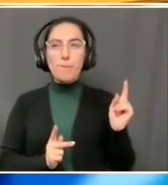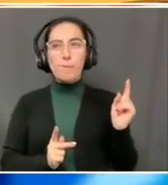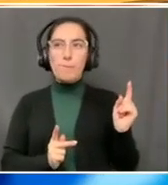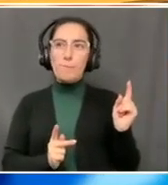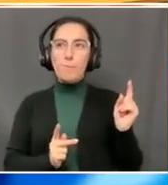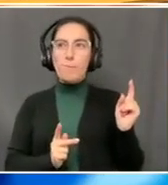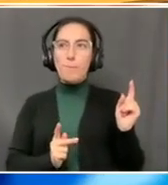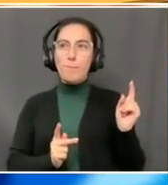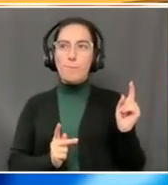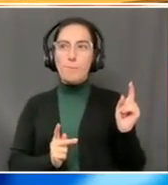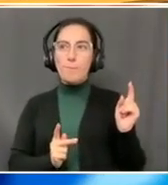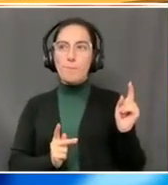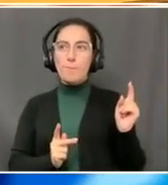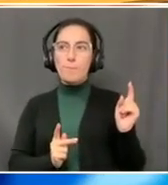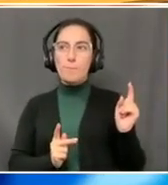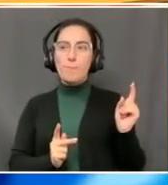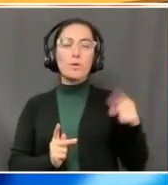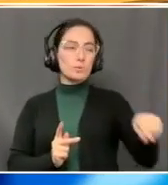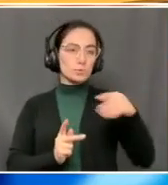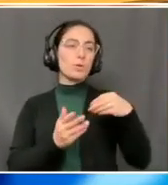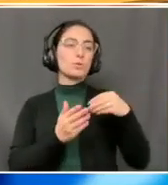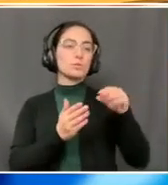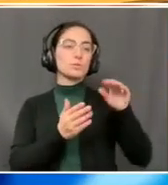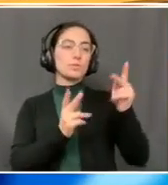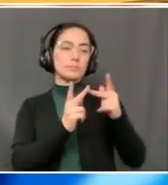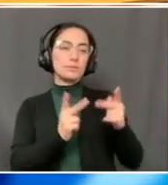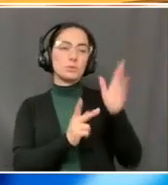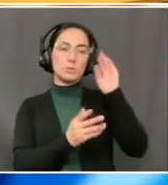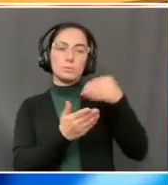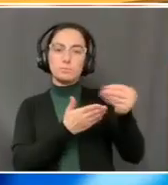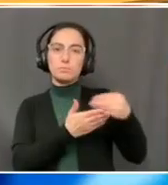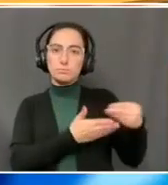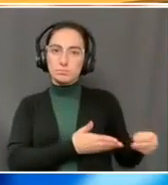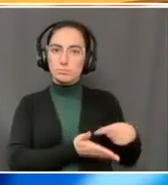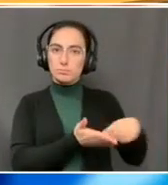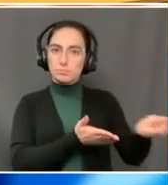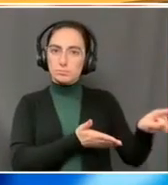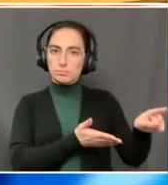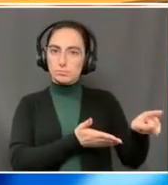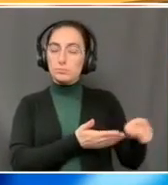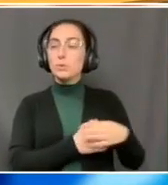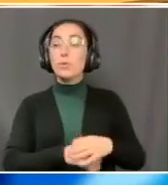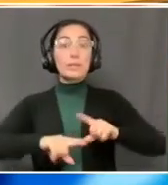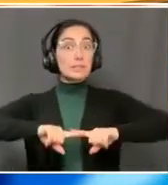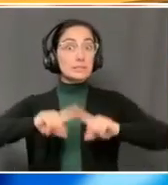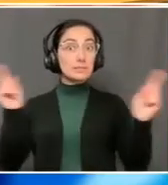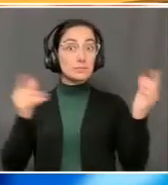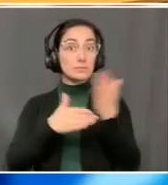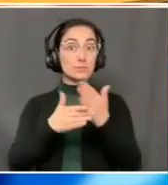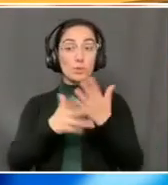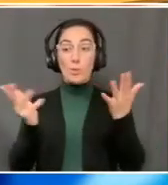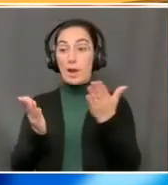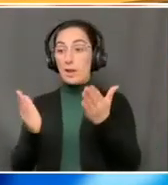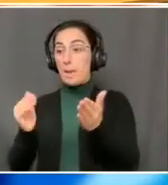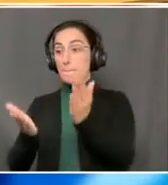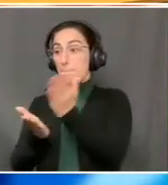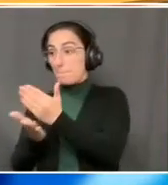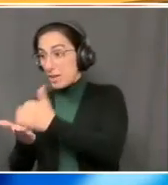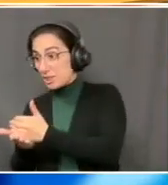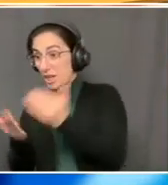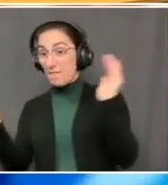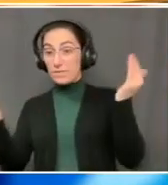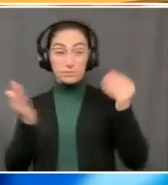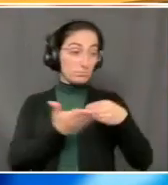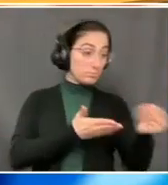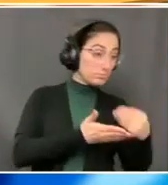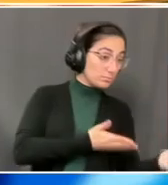likelihood that those will get expended. And so the variance, or the difference between what's budgeted in books and supplies and what's spent, we don't